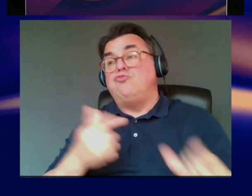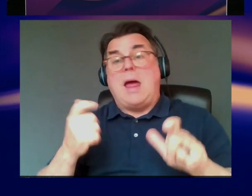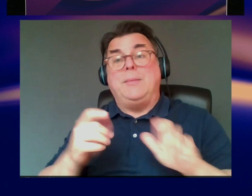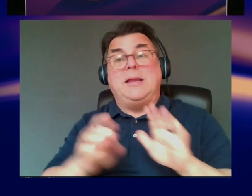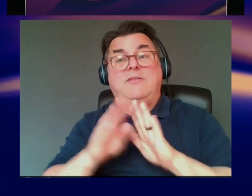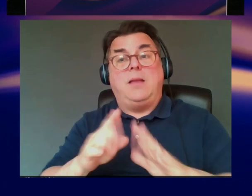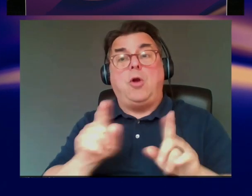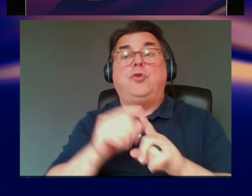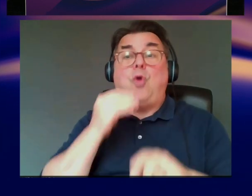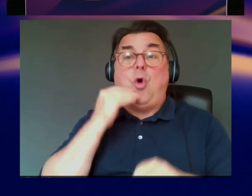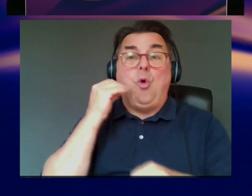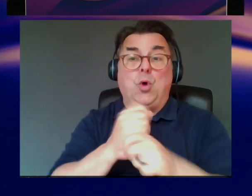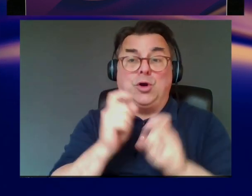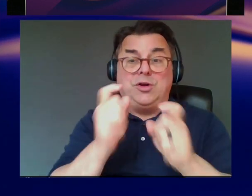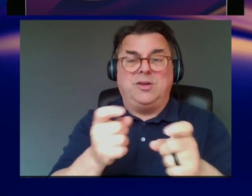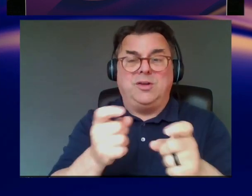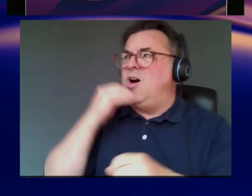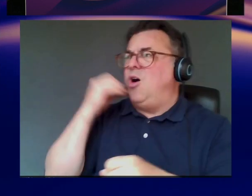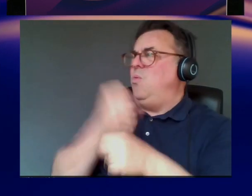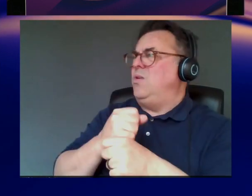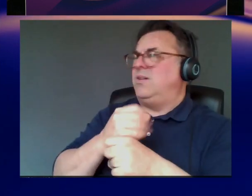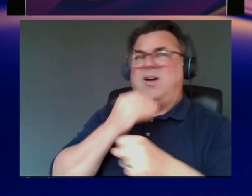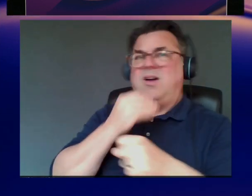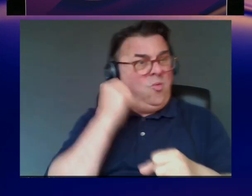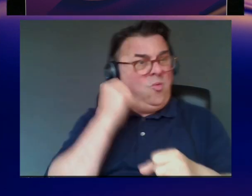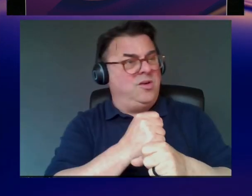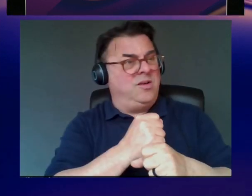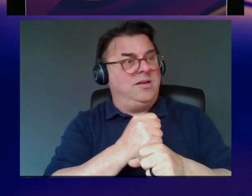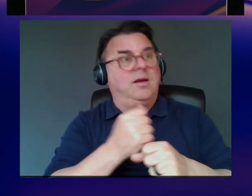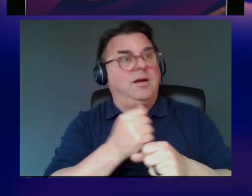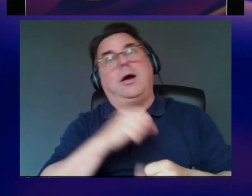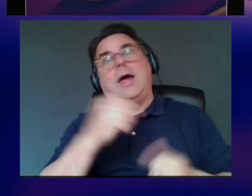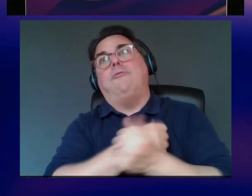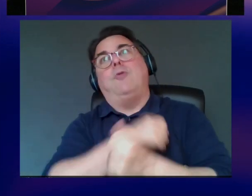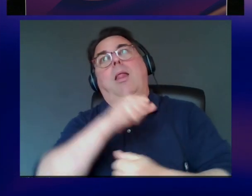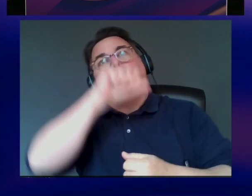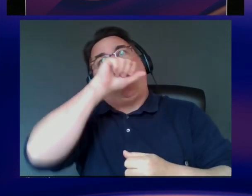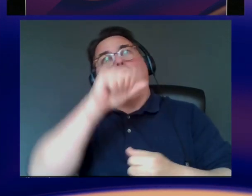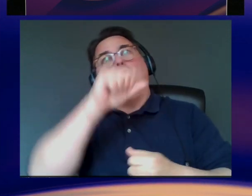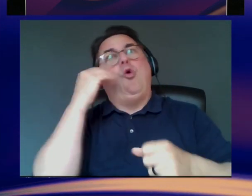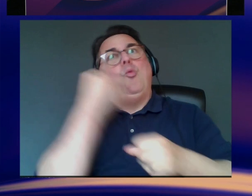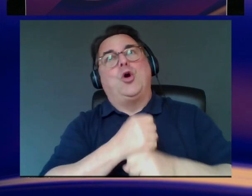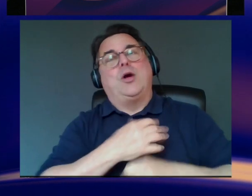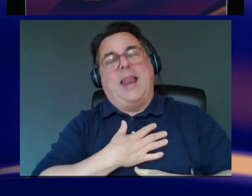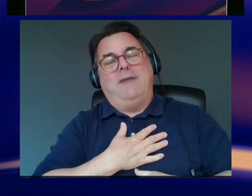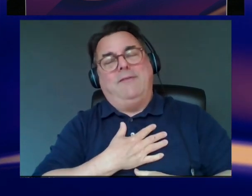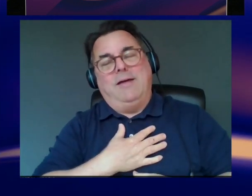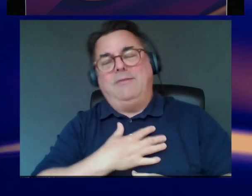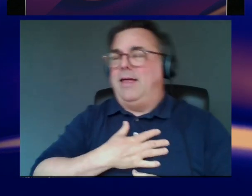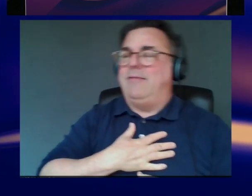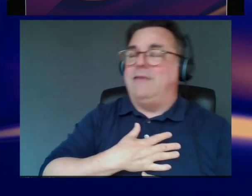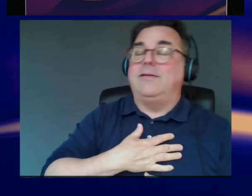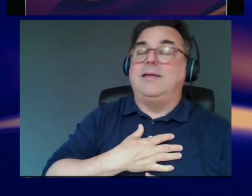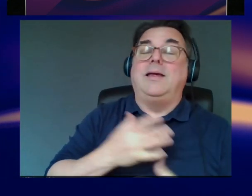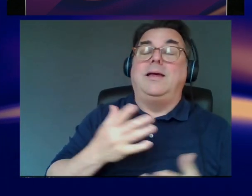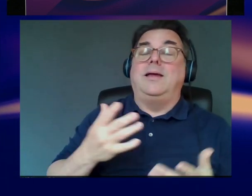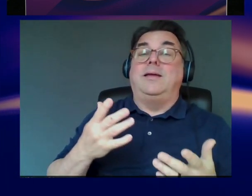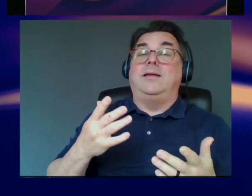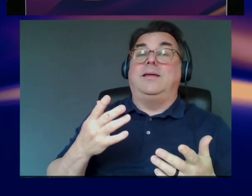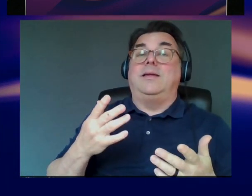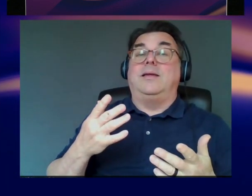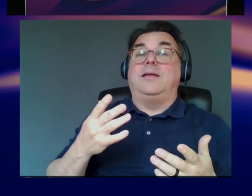VPC user guide and Amazon EC2 user guide for Linux instances. And we also have EC2 Windows instances as well.